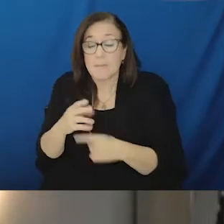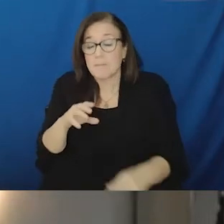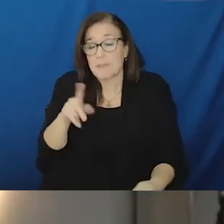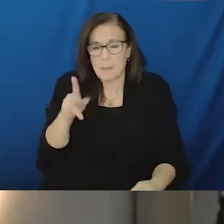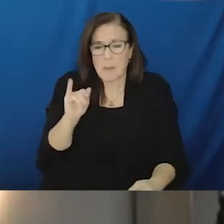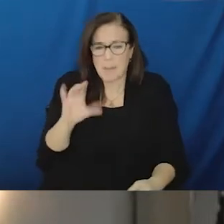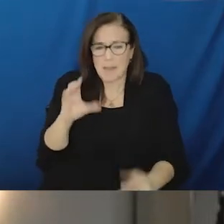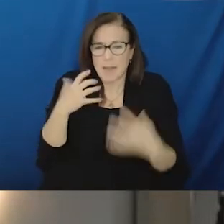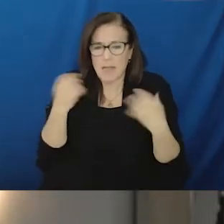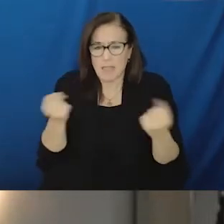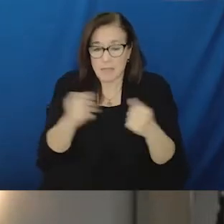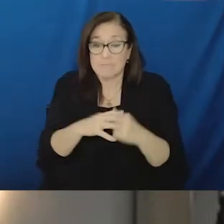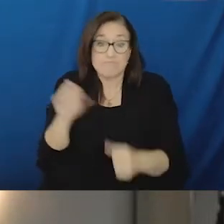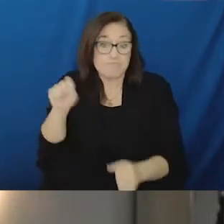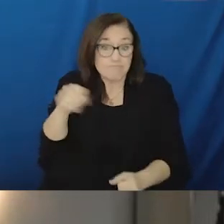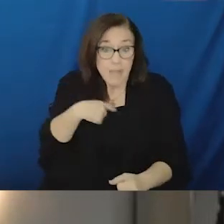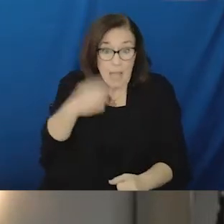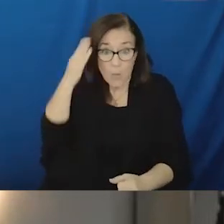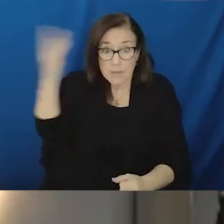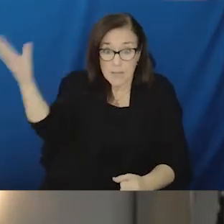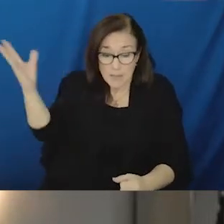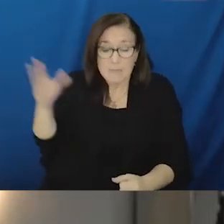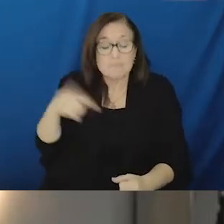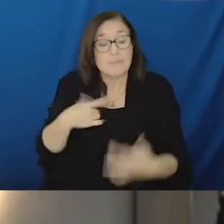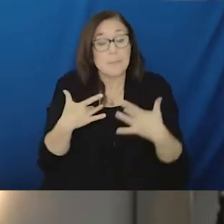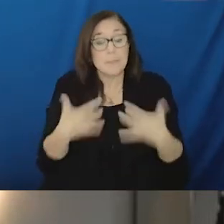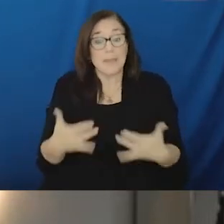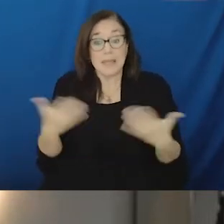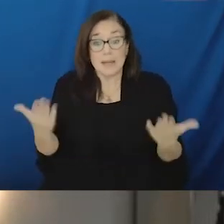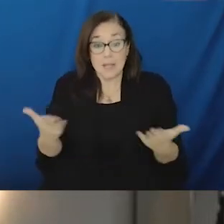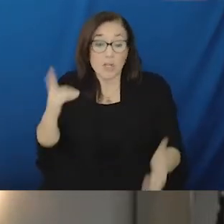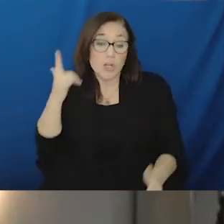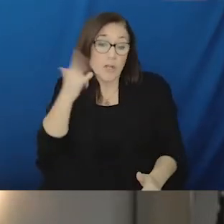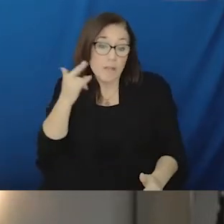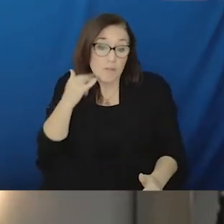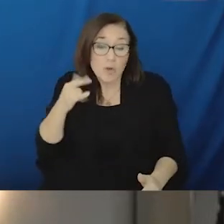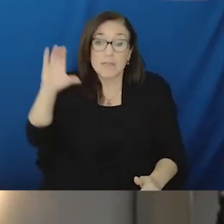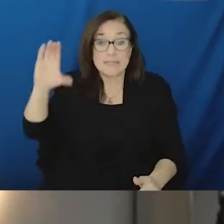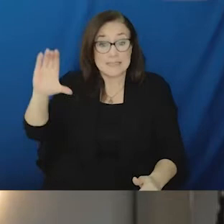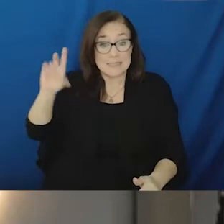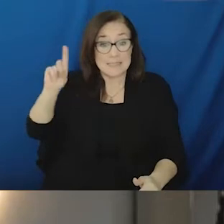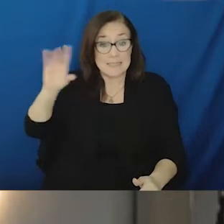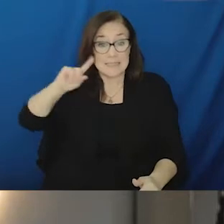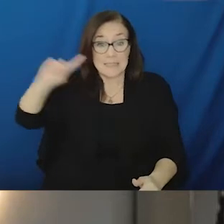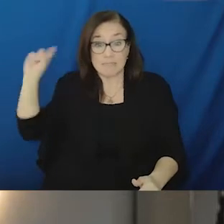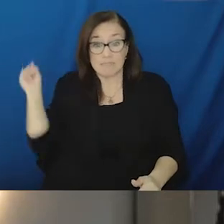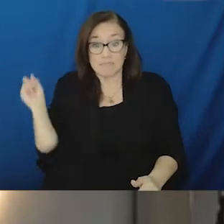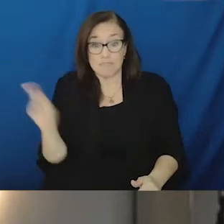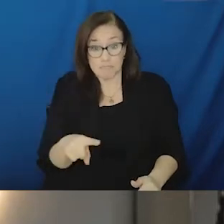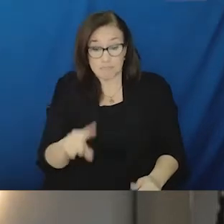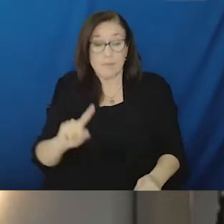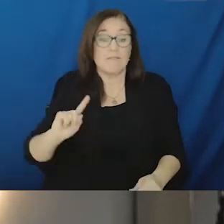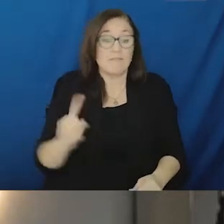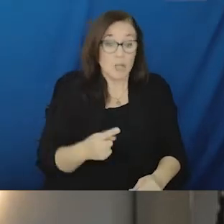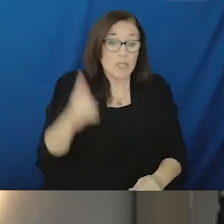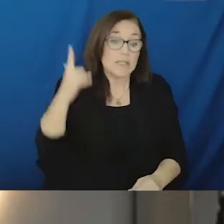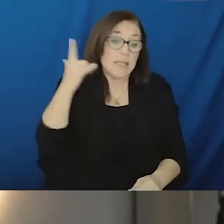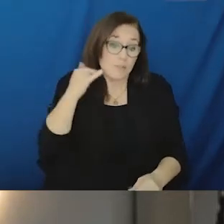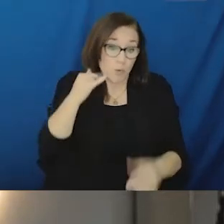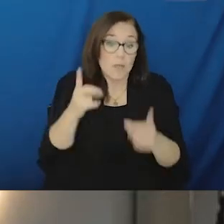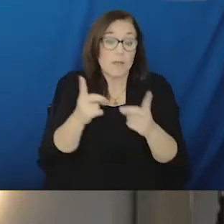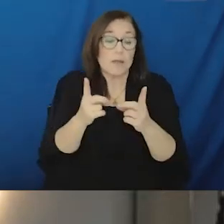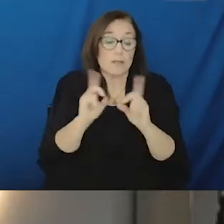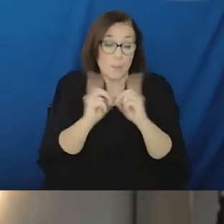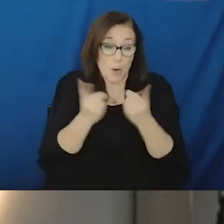in California is that when something comes from the CDC, it is first evaluated by the California Department of Public Health, and they put new guidance